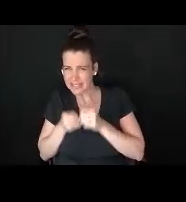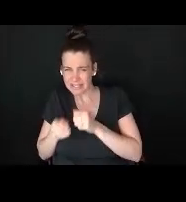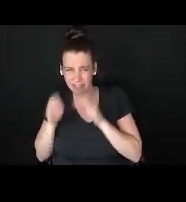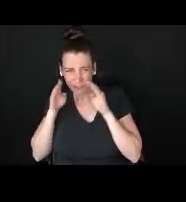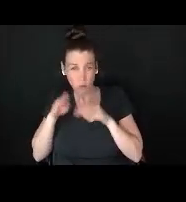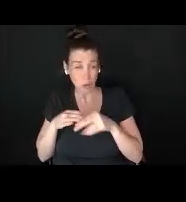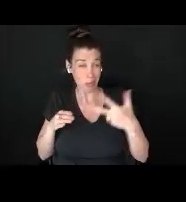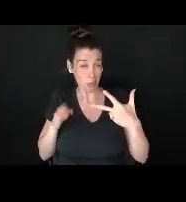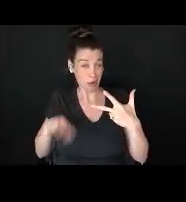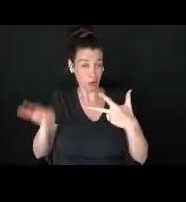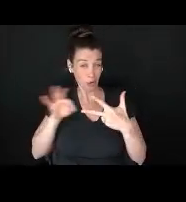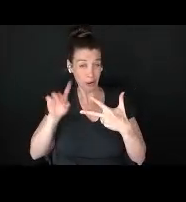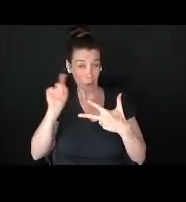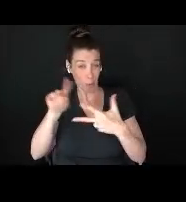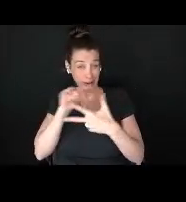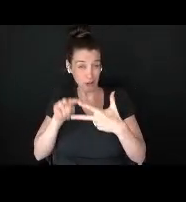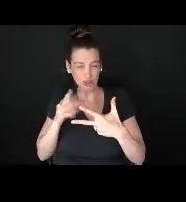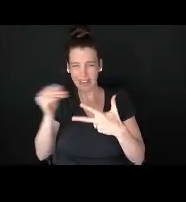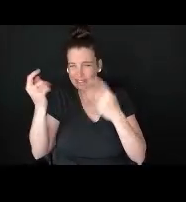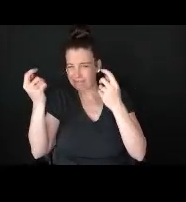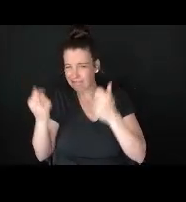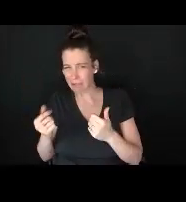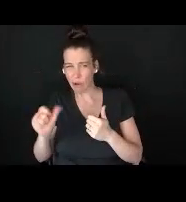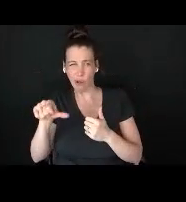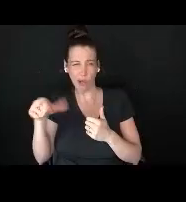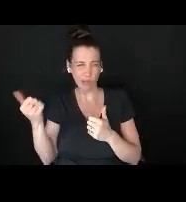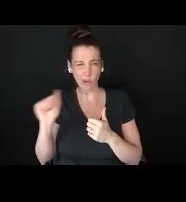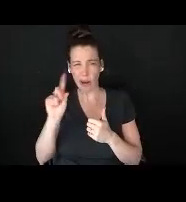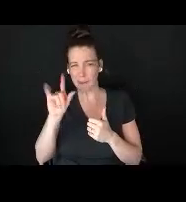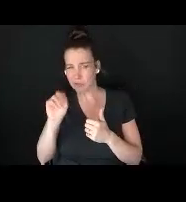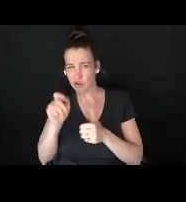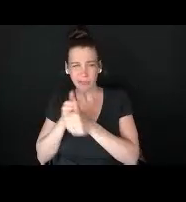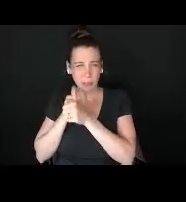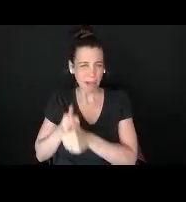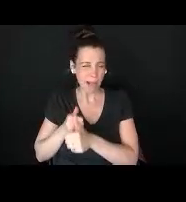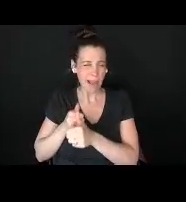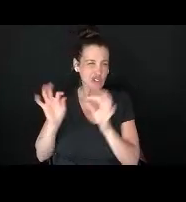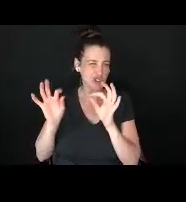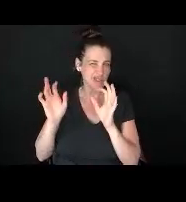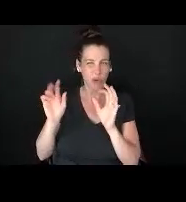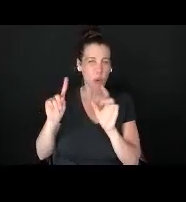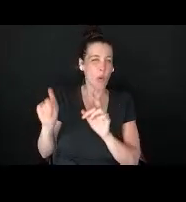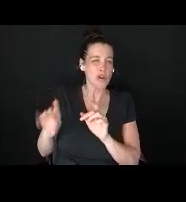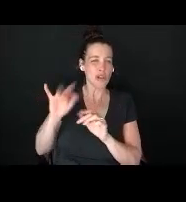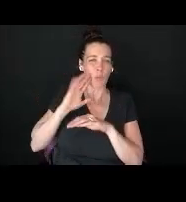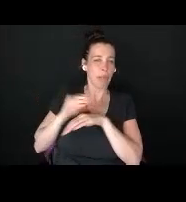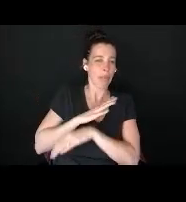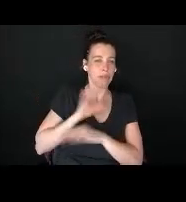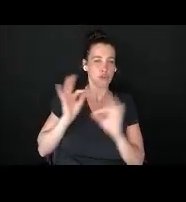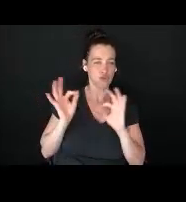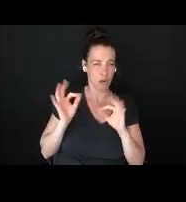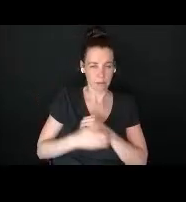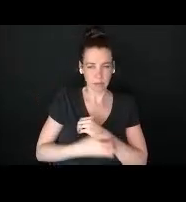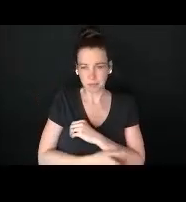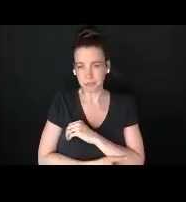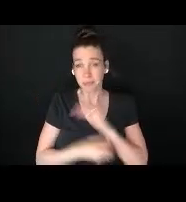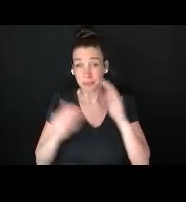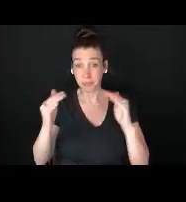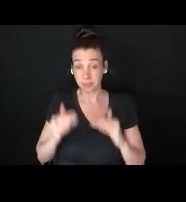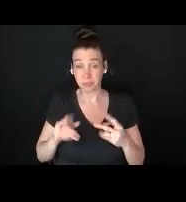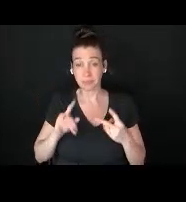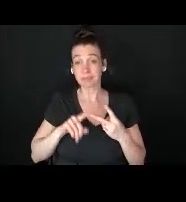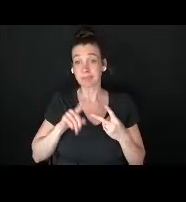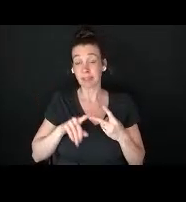and remove distractions of certain administrative compliance items. The framework